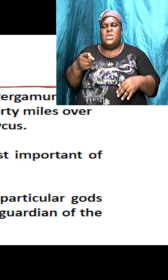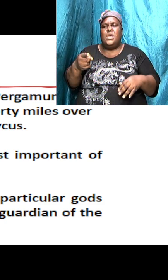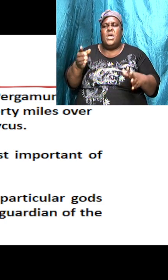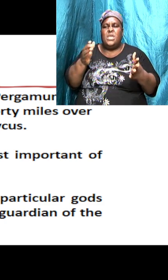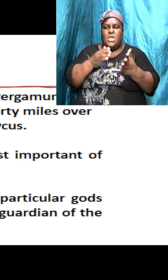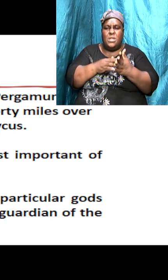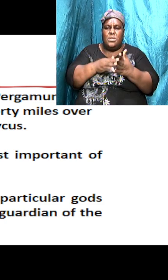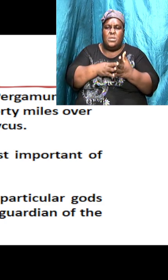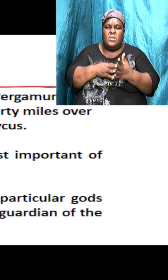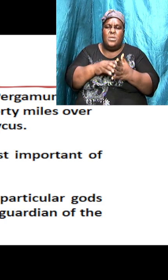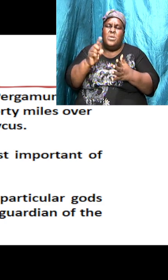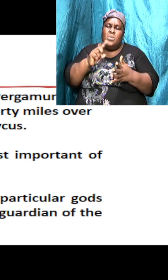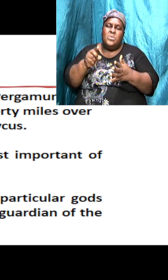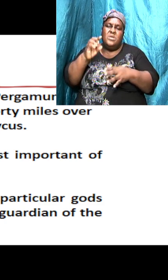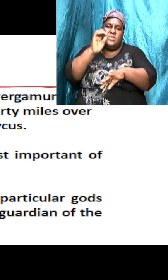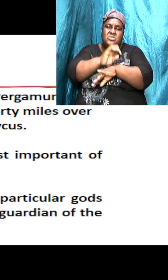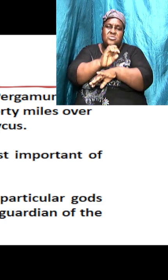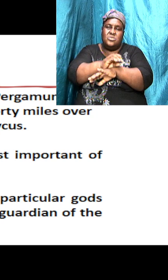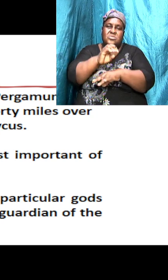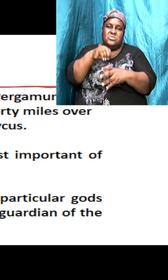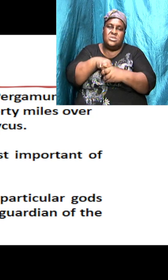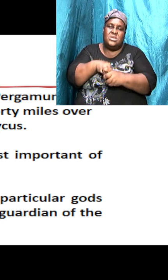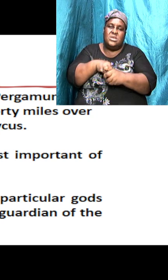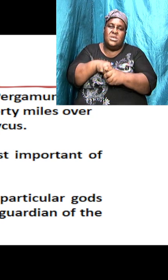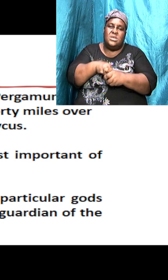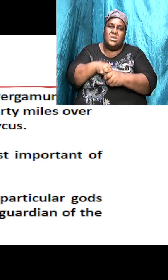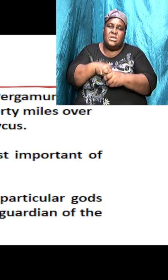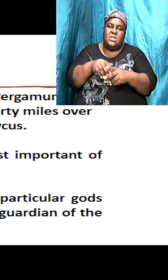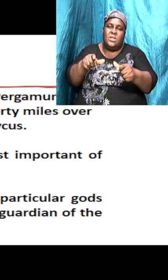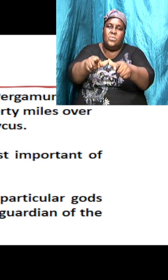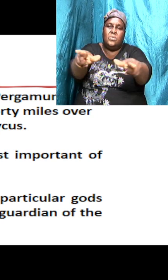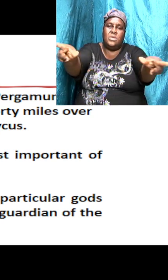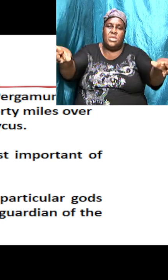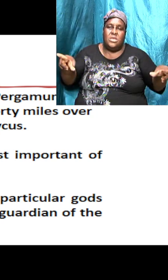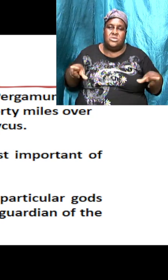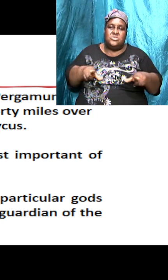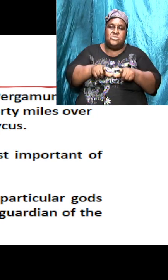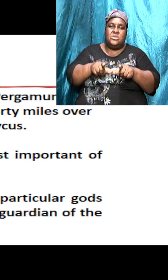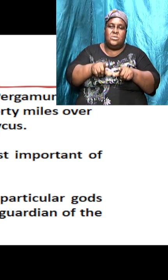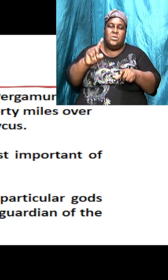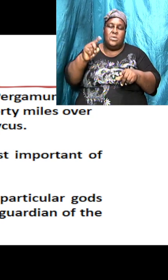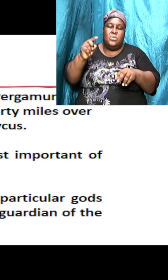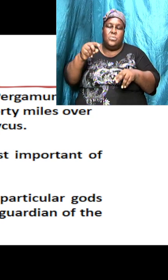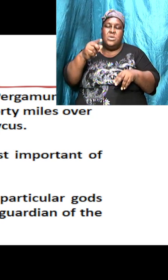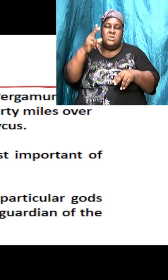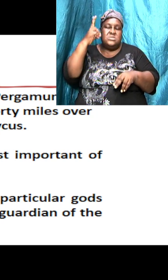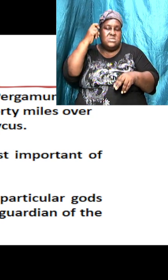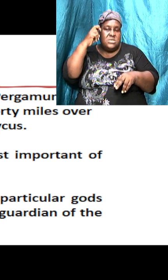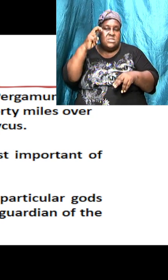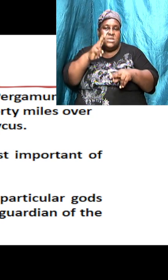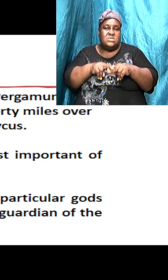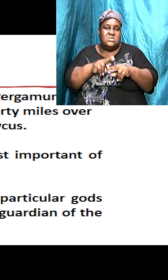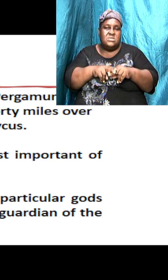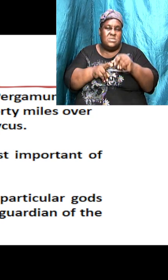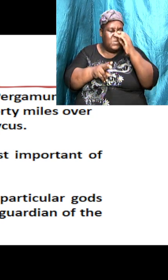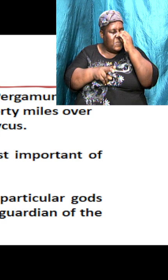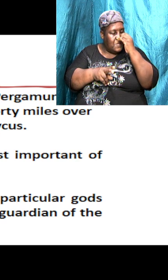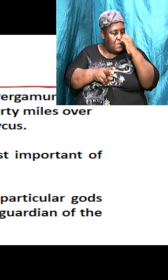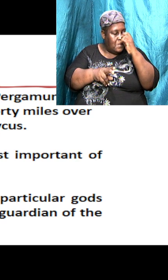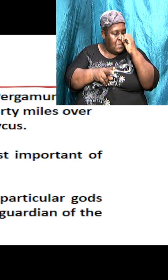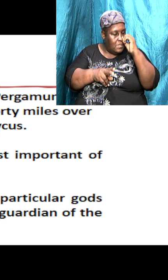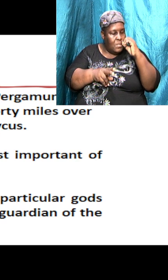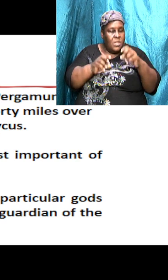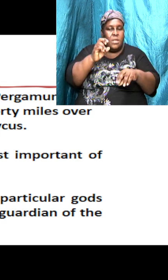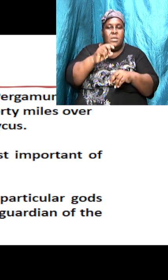background where the church was in a particular location where Satan's seat was. We mentioned the church in